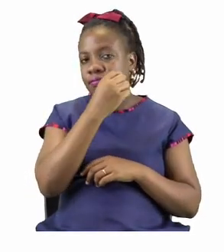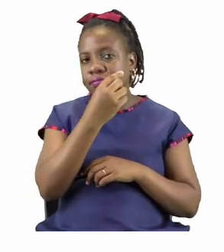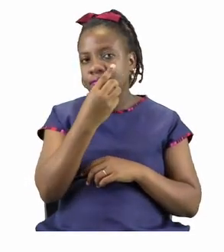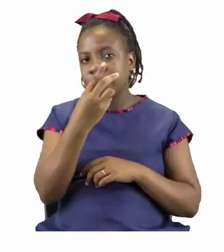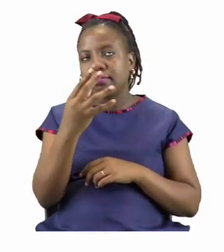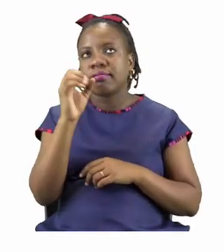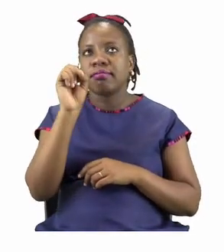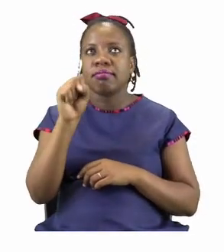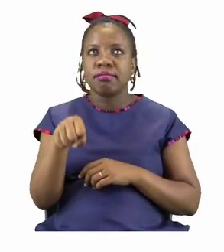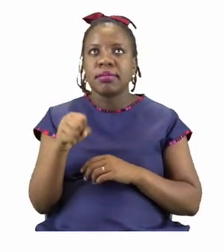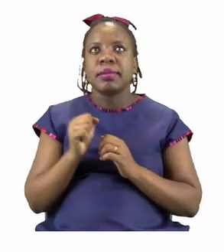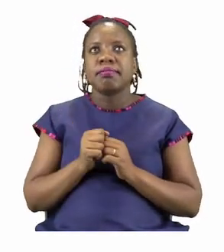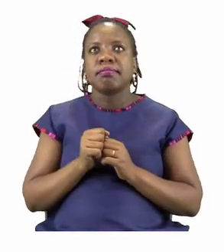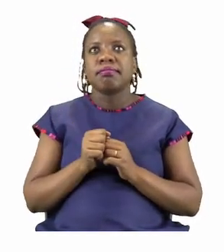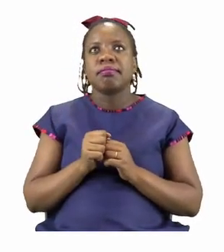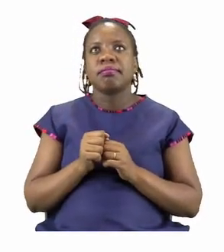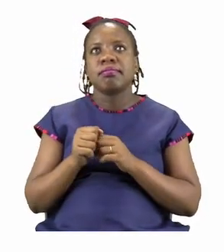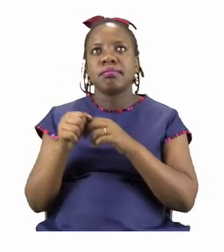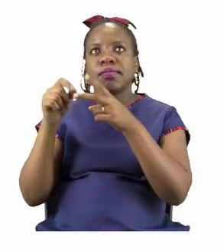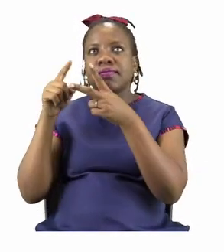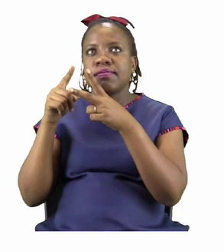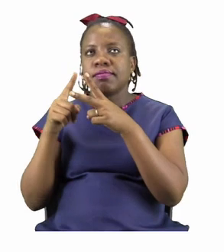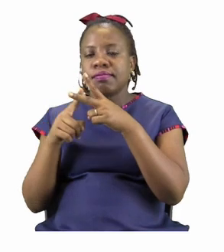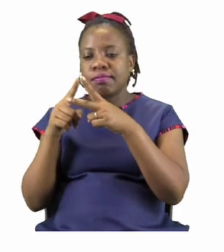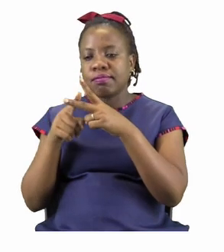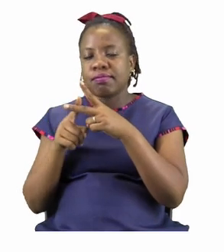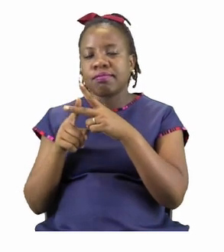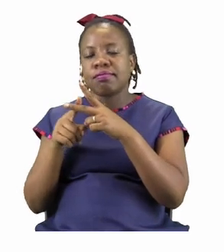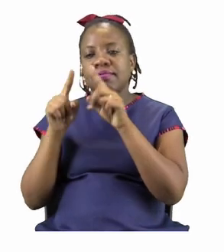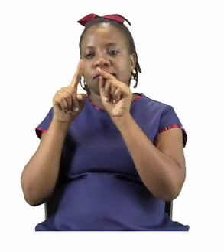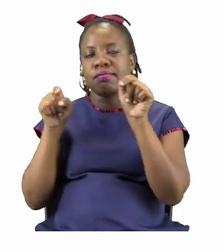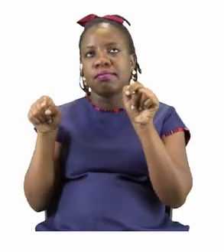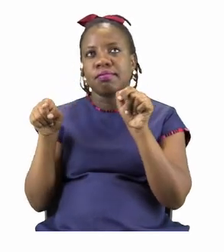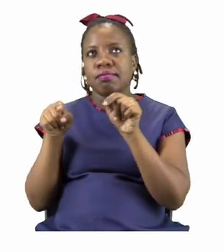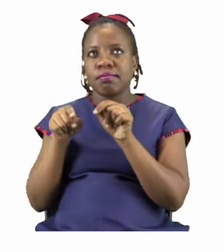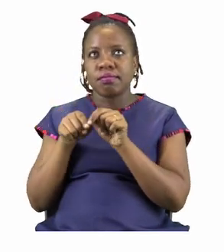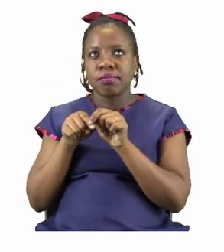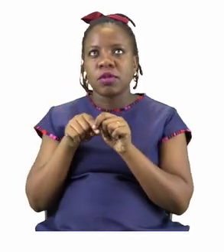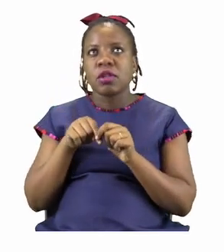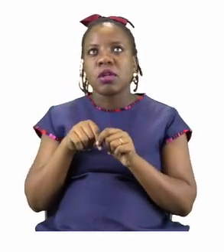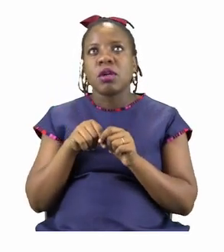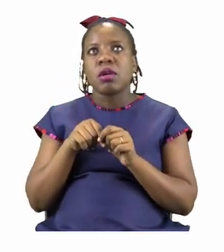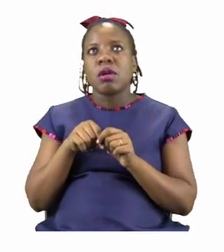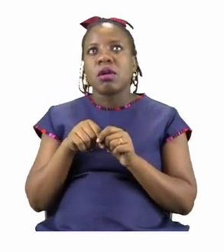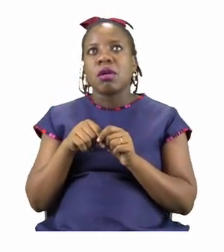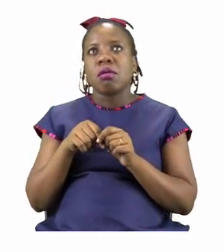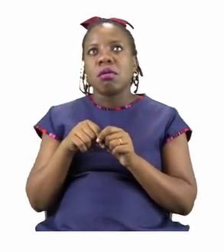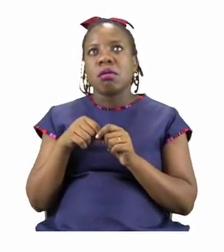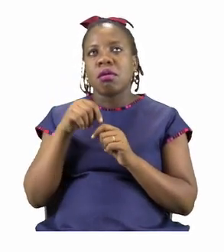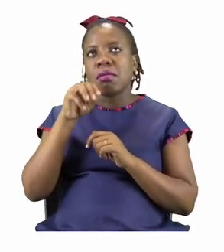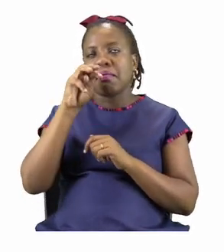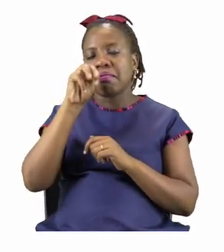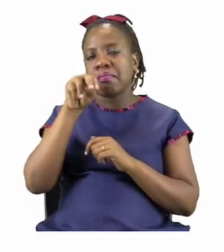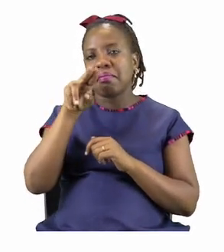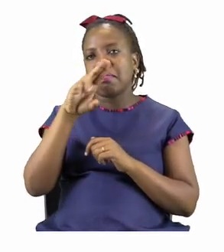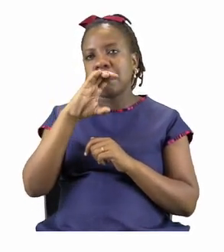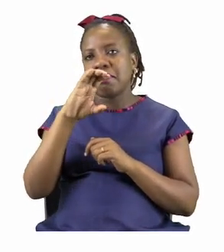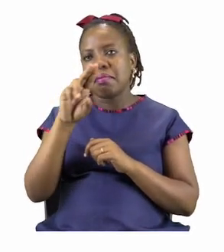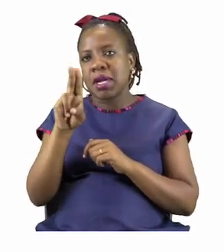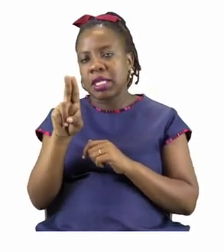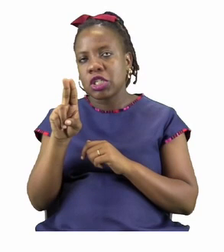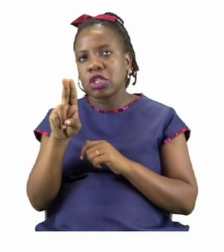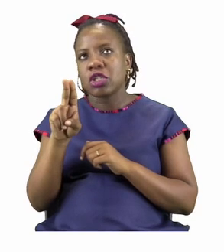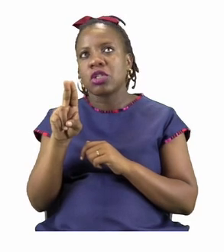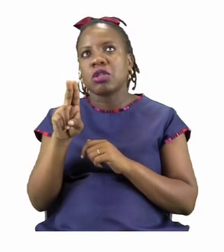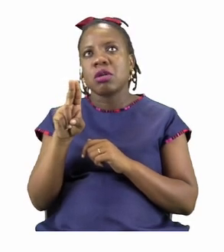uncountable nouns and many is used for countable nouns. All right. And then